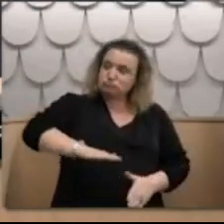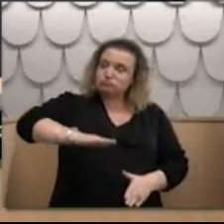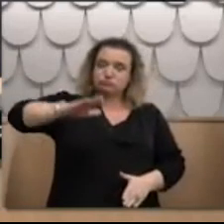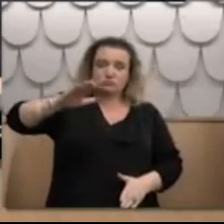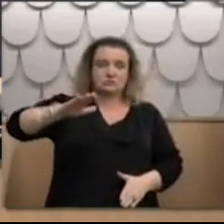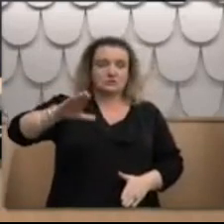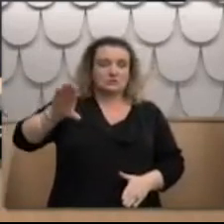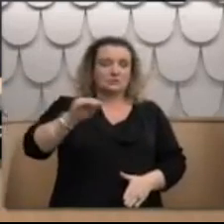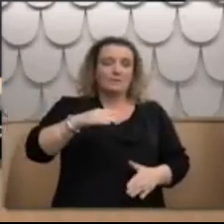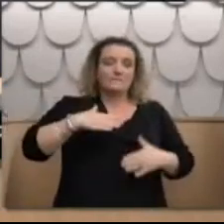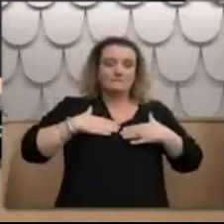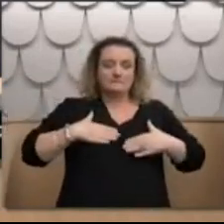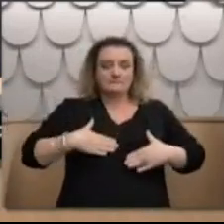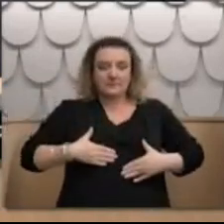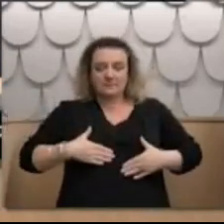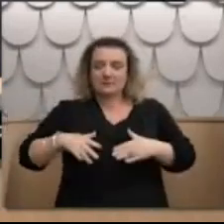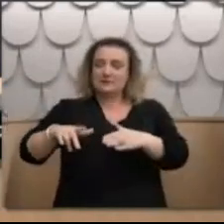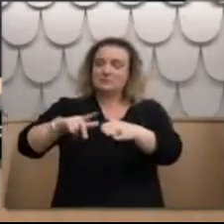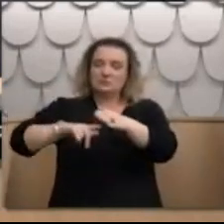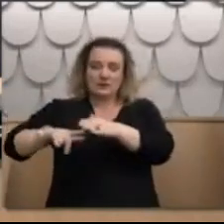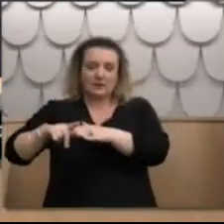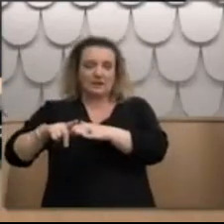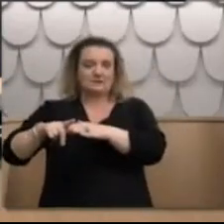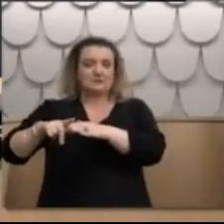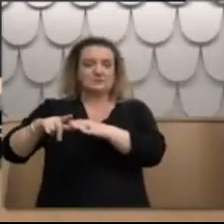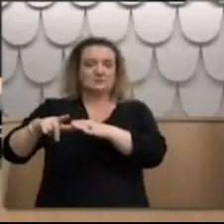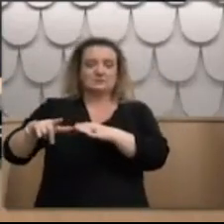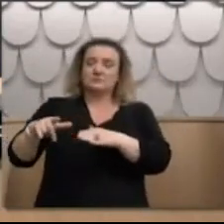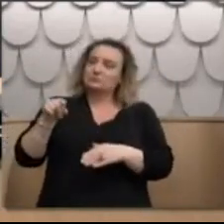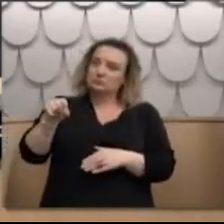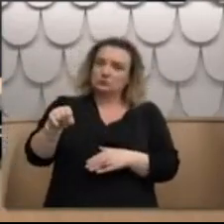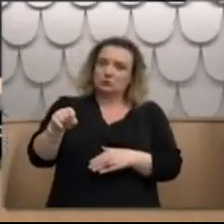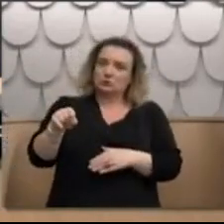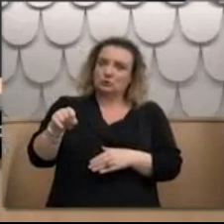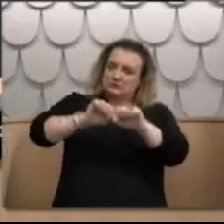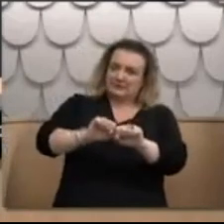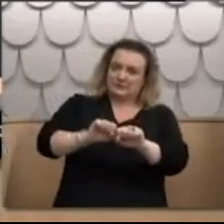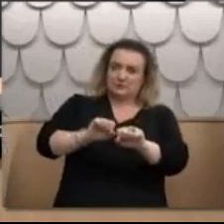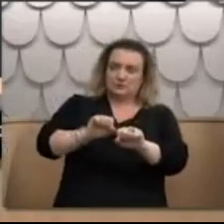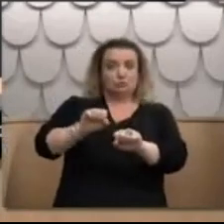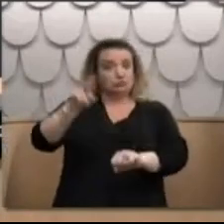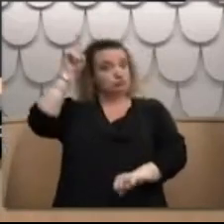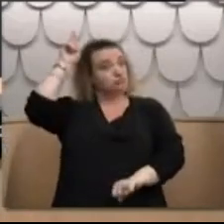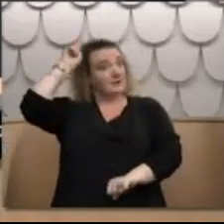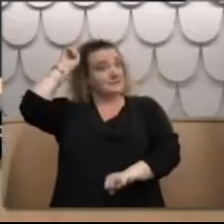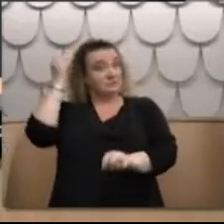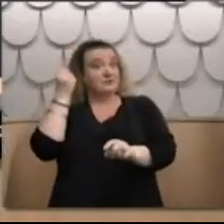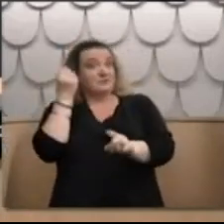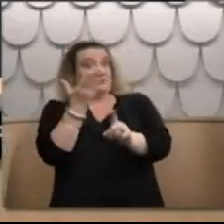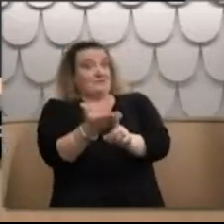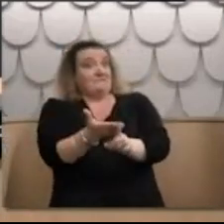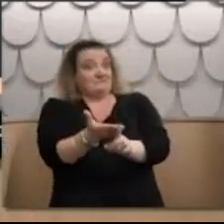You've demonstrated that to us today, that that's where you are today. You are that protector, you are the rangatira. Thank you for sharing